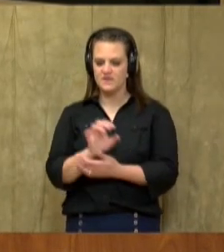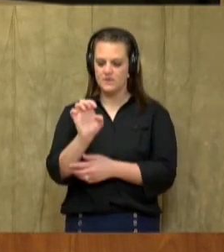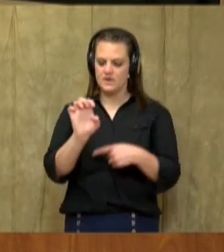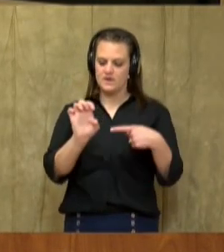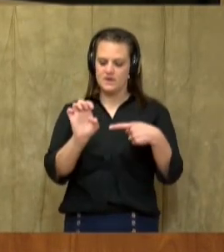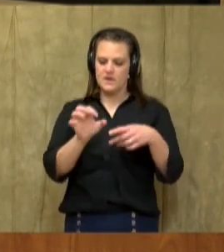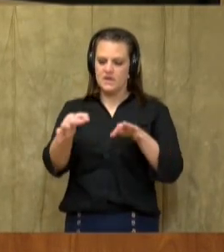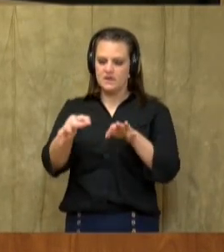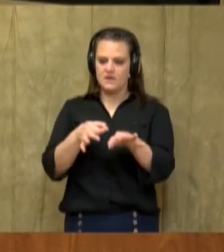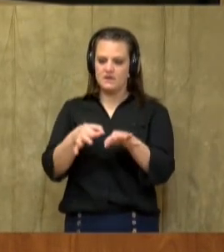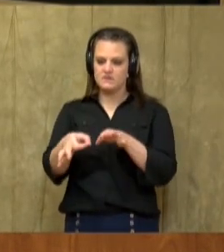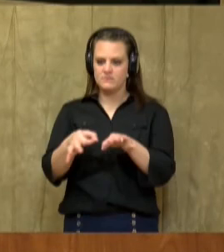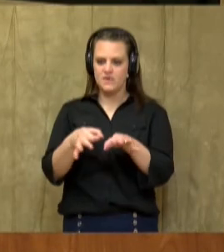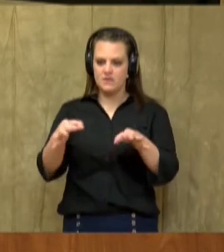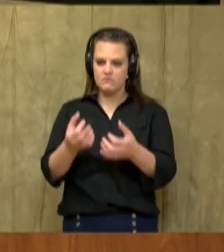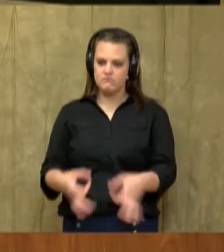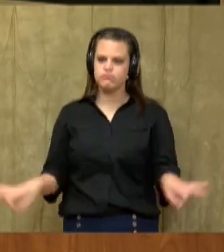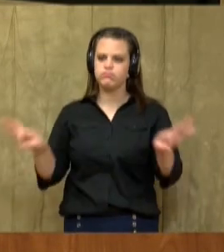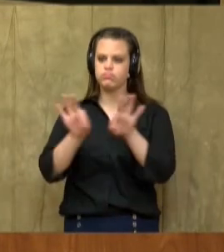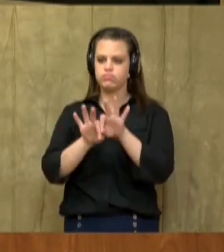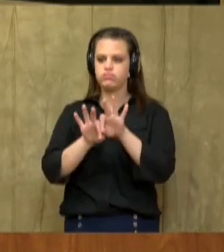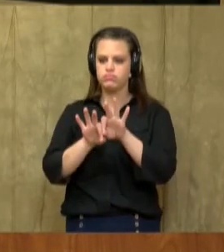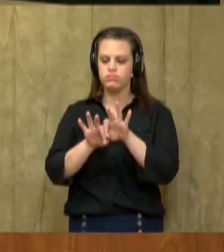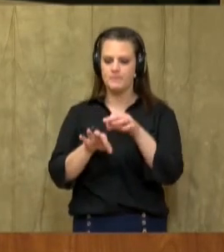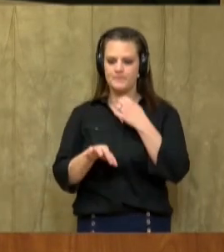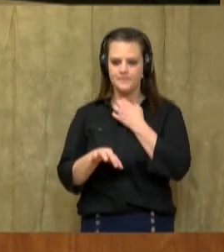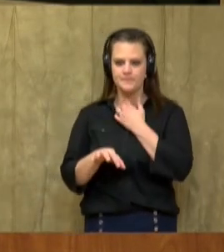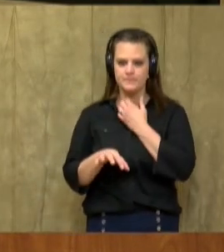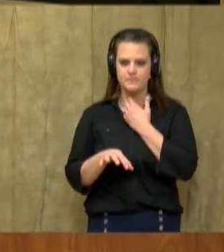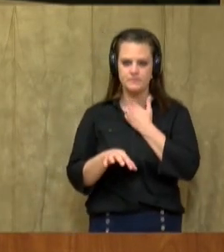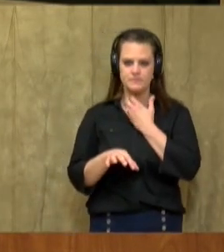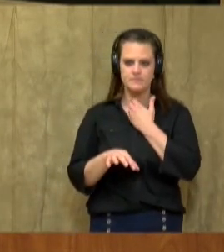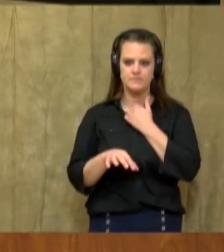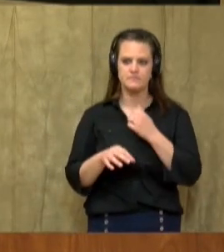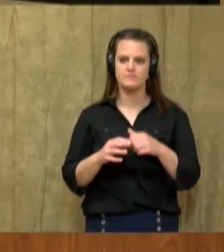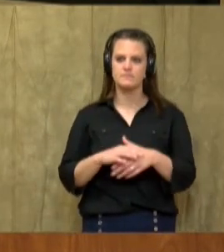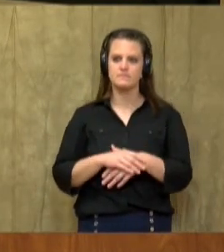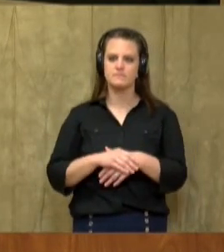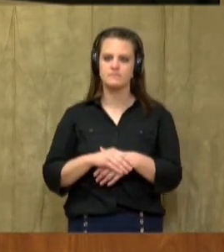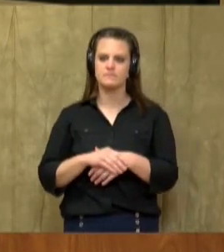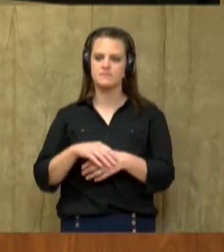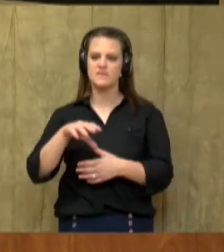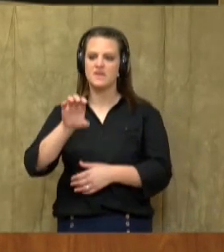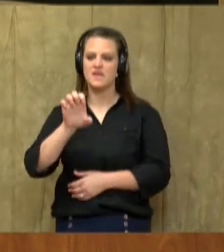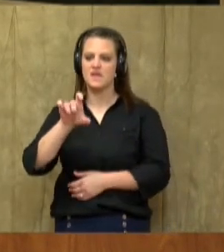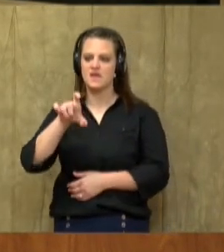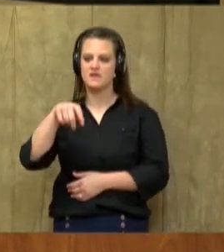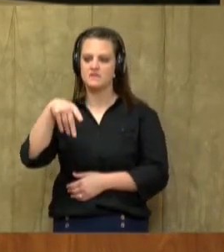what that evidence means. Okay? So let's look at explain.